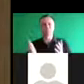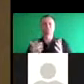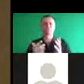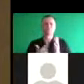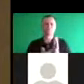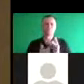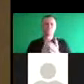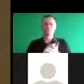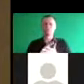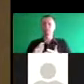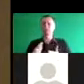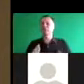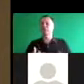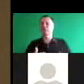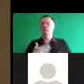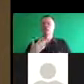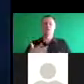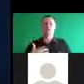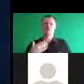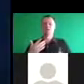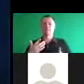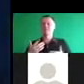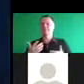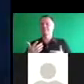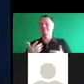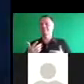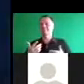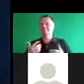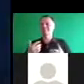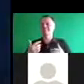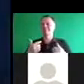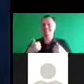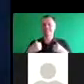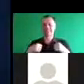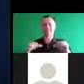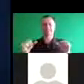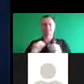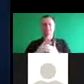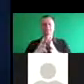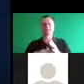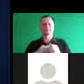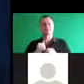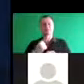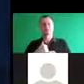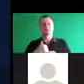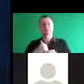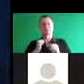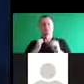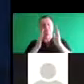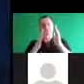and for me to kind of find some healing. That's what the film,